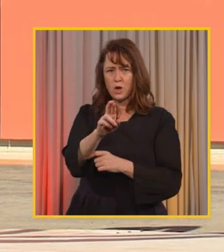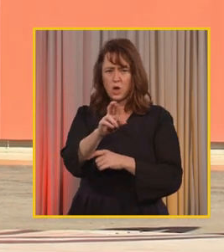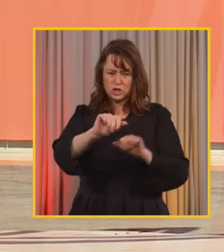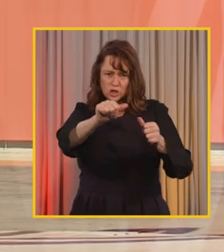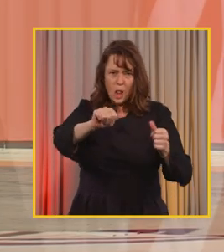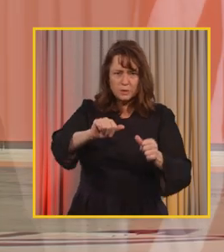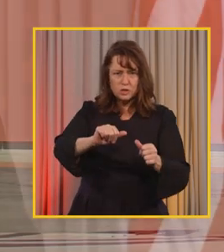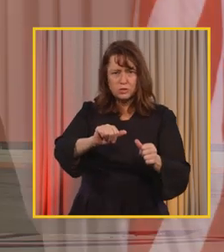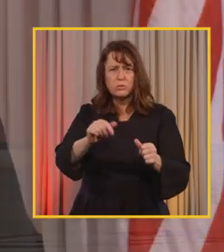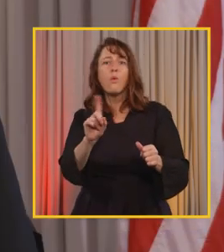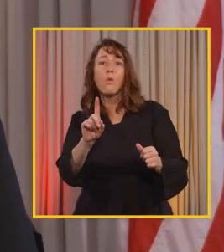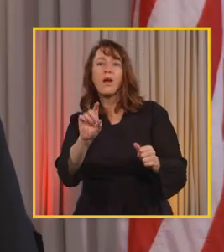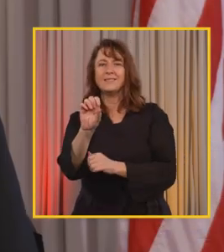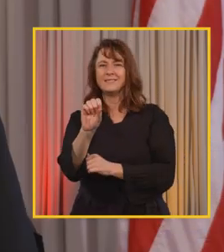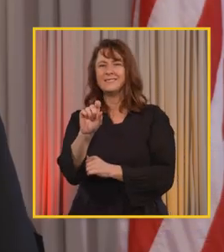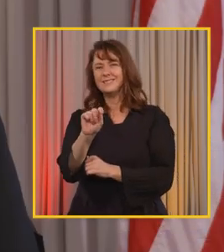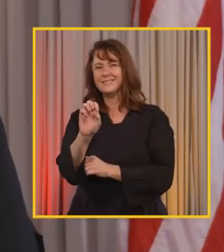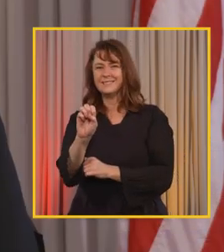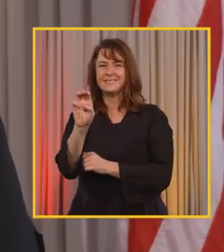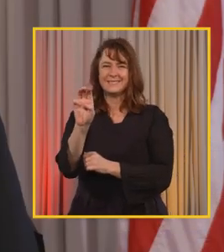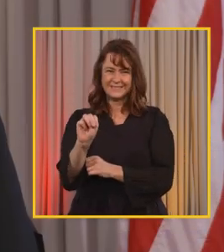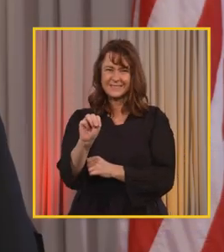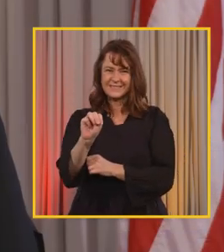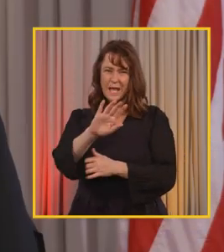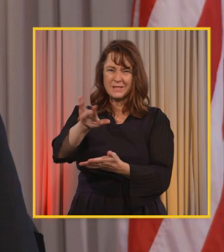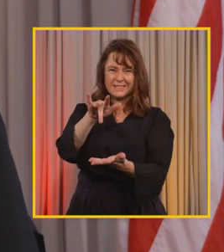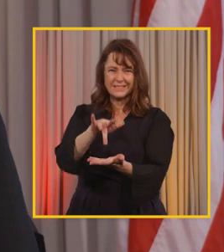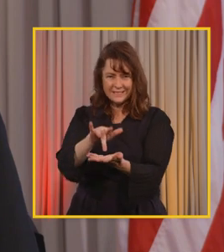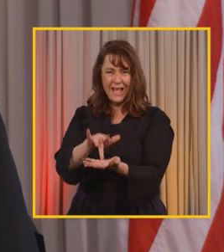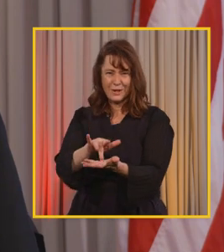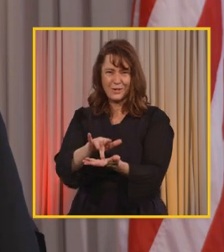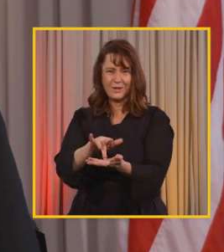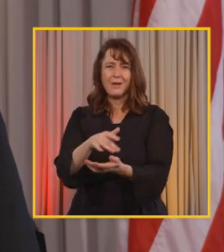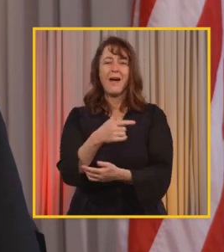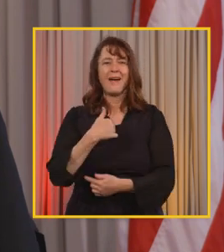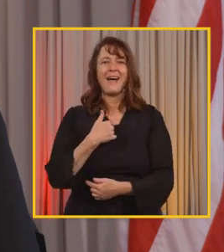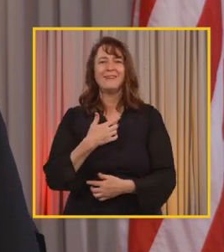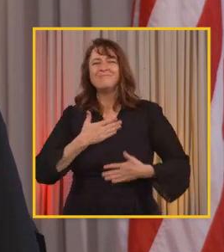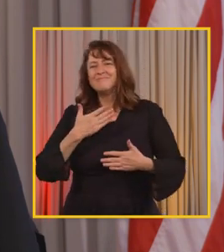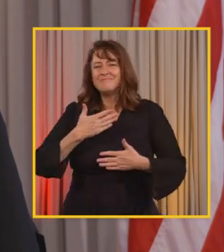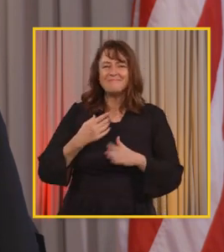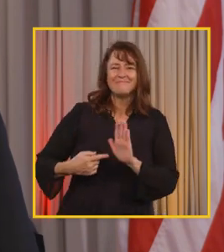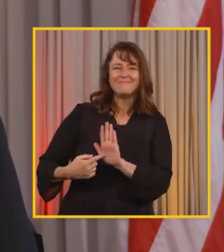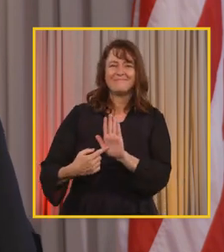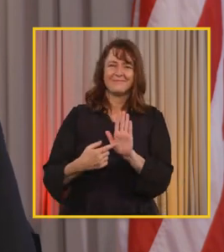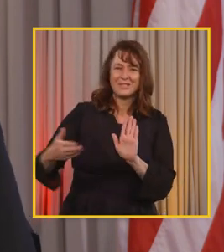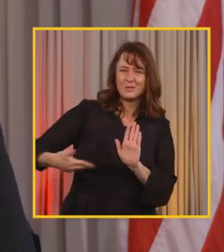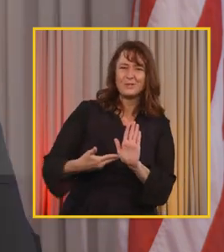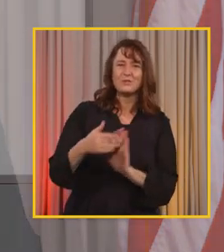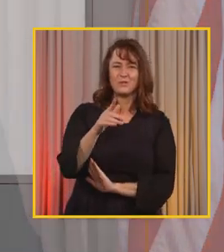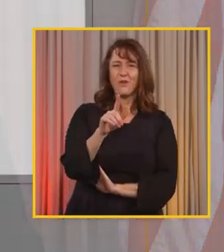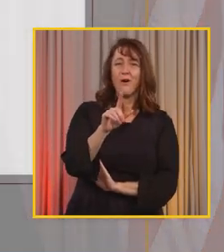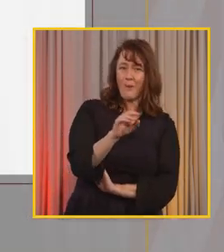the Willard Llewellyn STEM Center. I am pleased to introduce Ms. Long for her